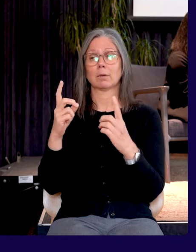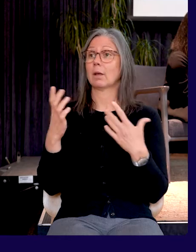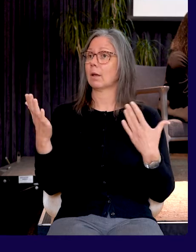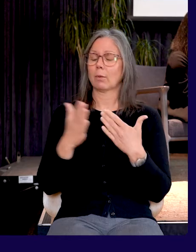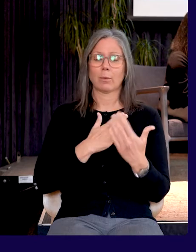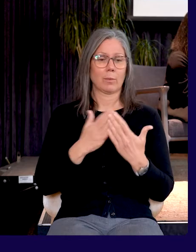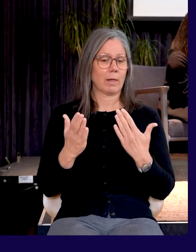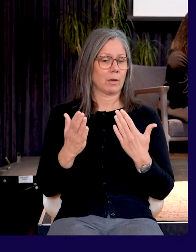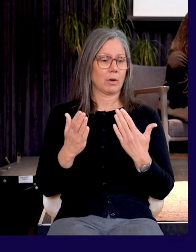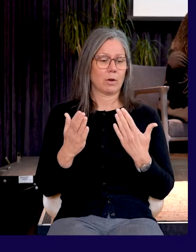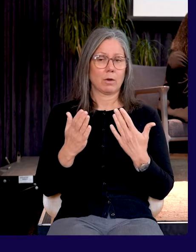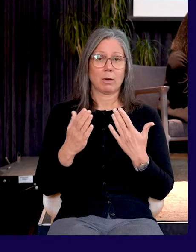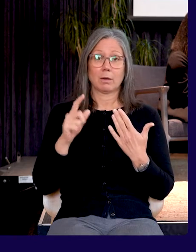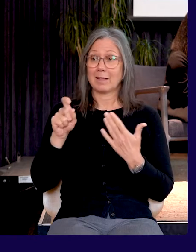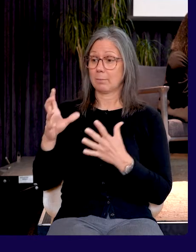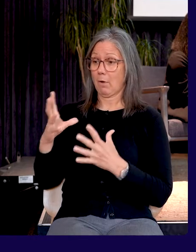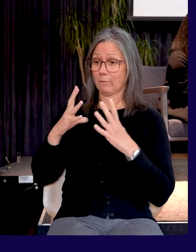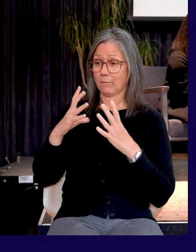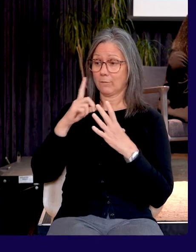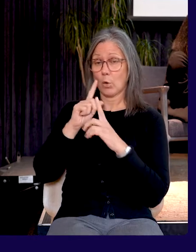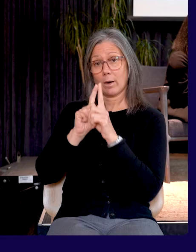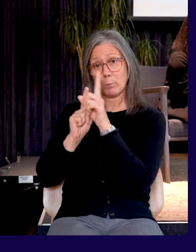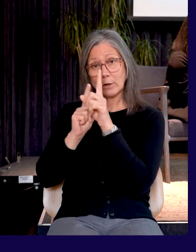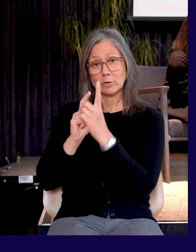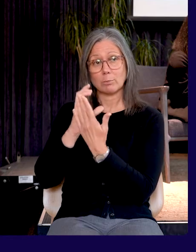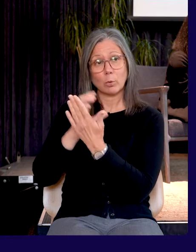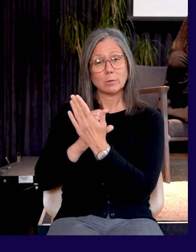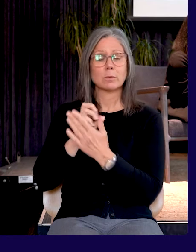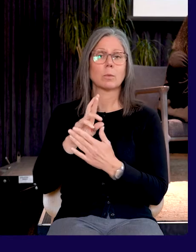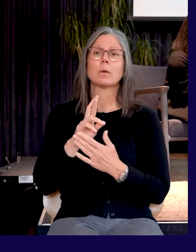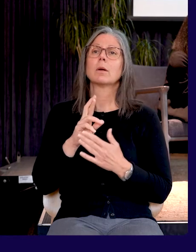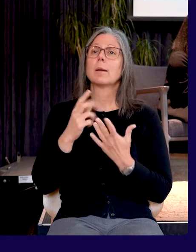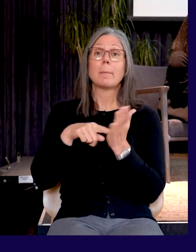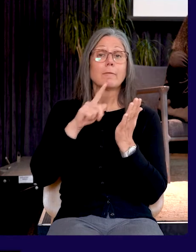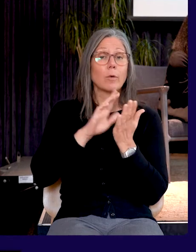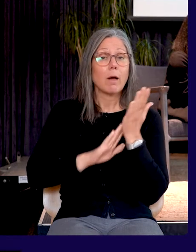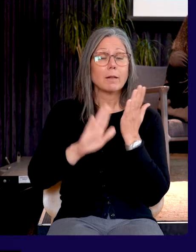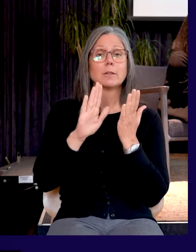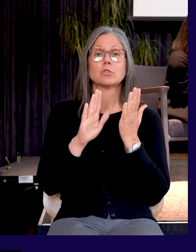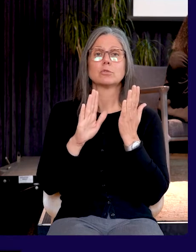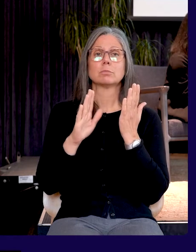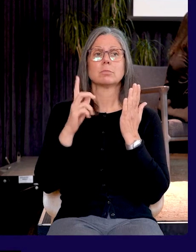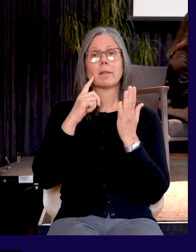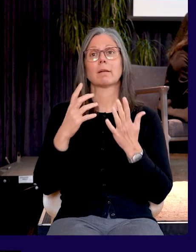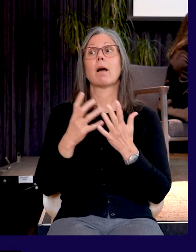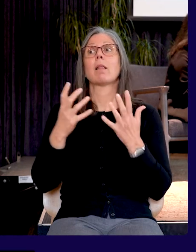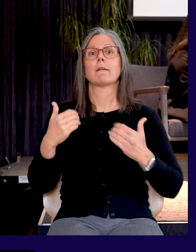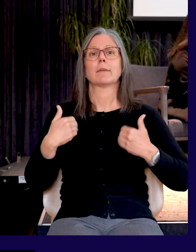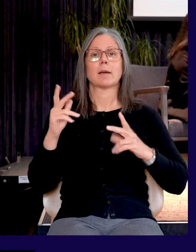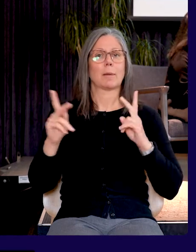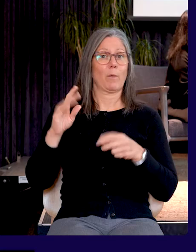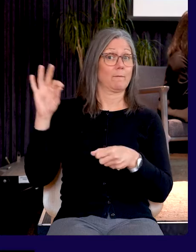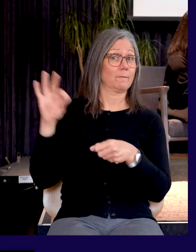that's needing to take off time to take an apprenticeship course, needing to pay for college. I think we saw a lot of young people last week vote